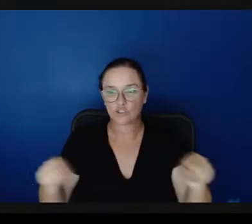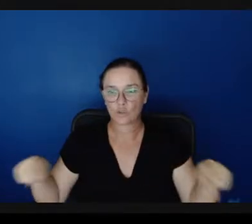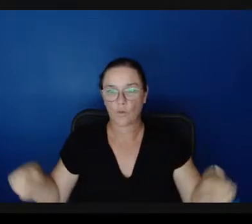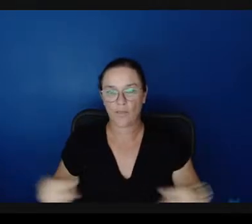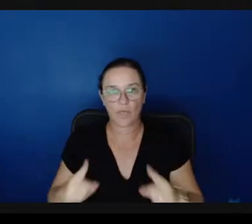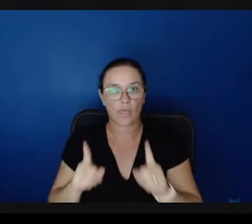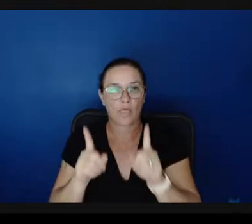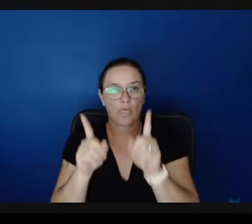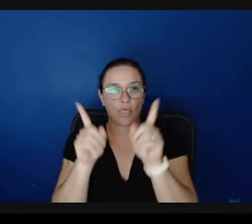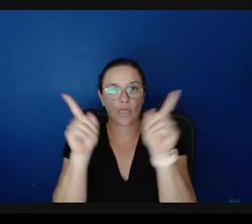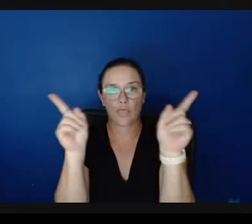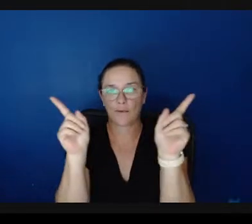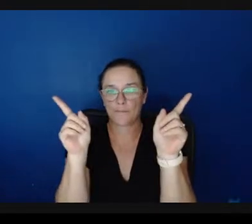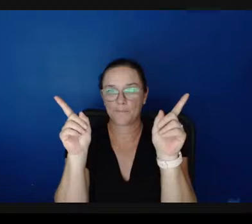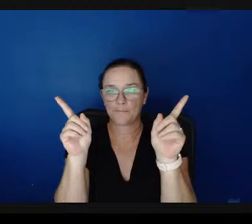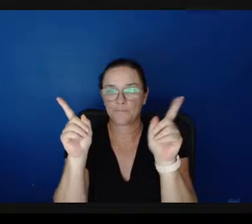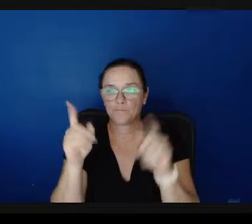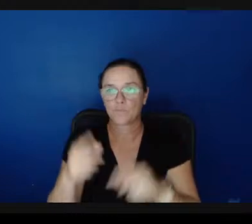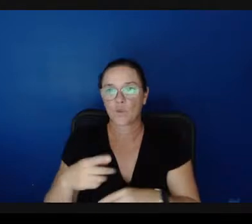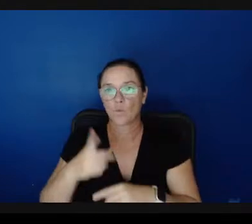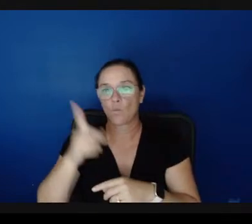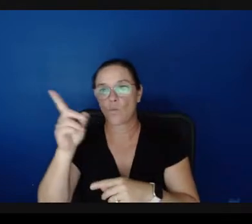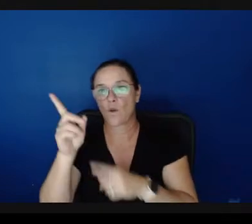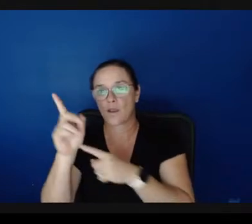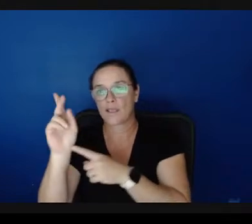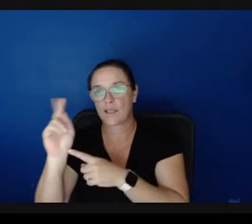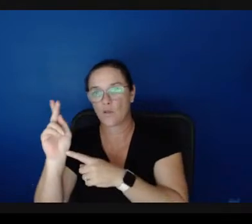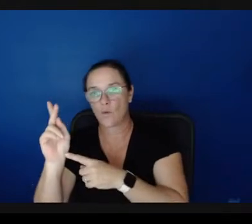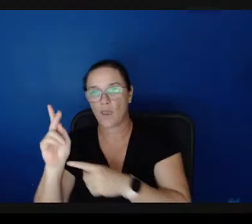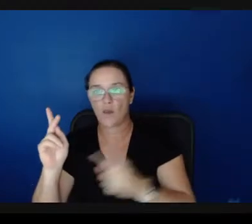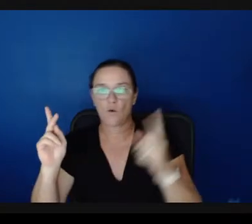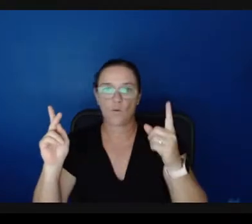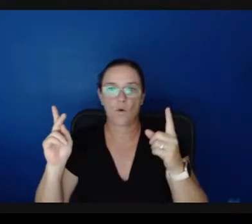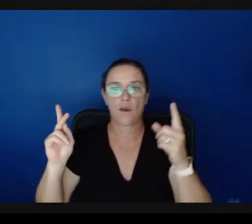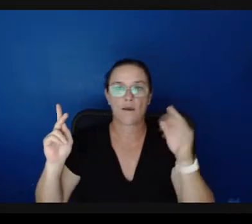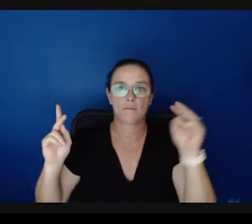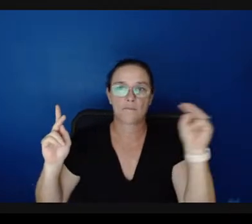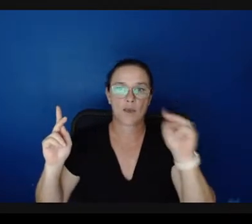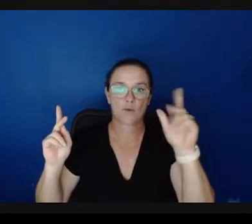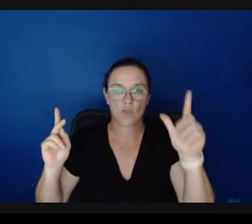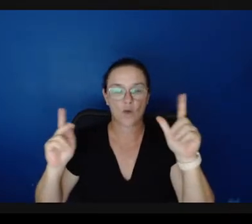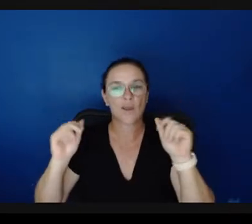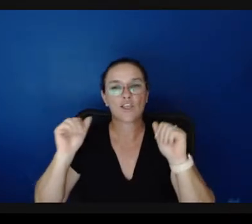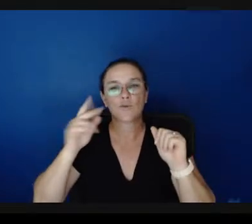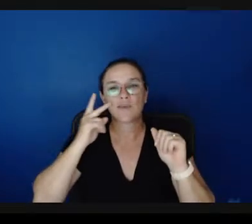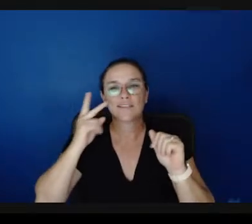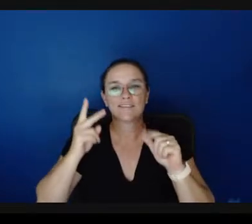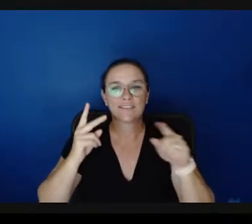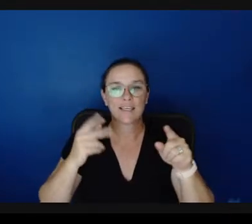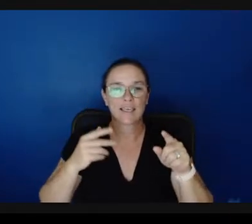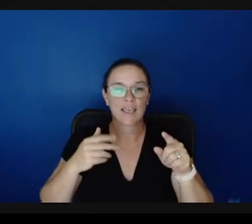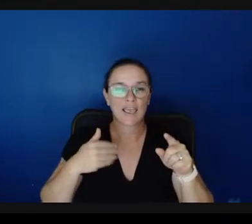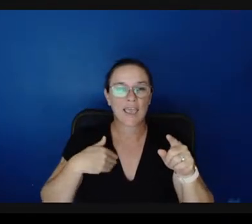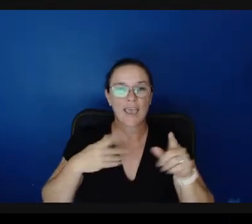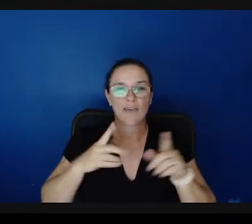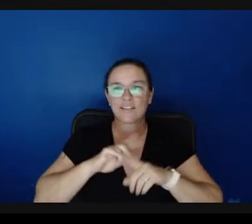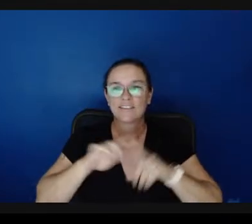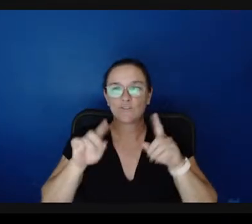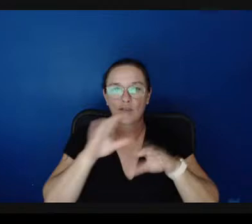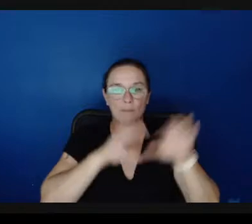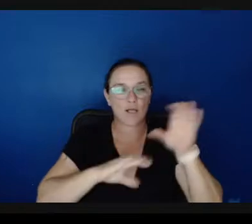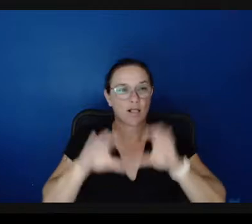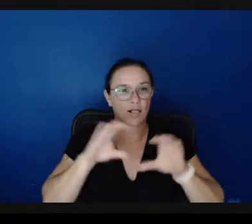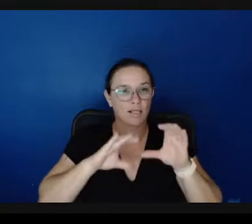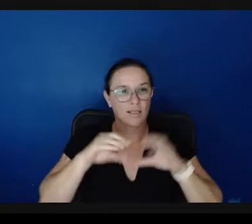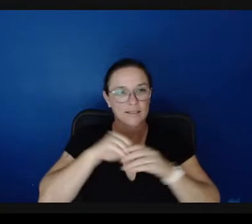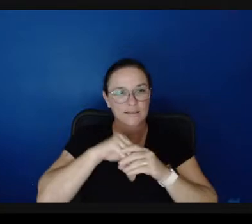one to Kilauea and one to Mauna Loa, you see that difference in the magma that comes out. One might have more beans, one might have more corn, right? Not exactly, right? You're talking